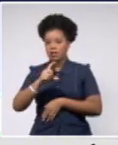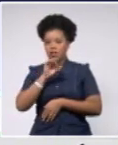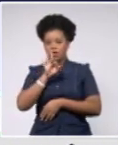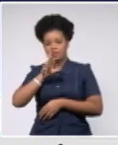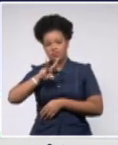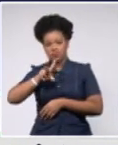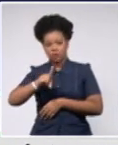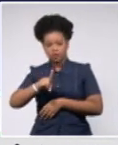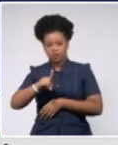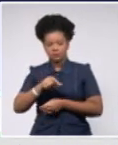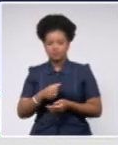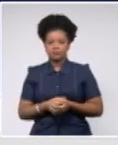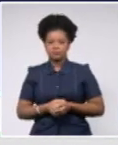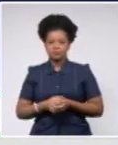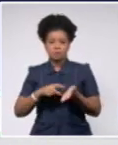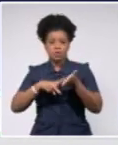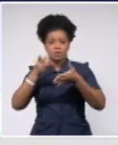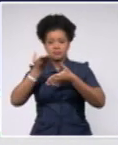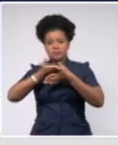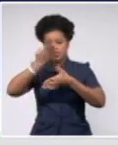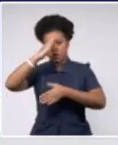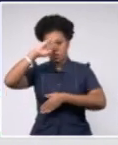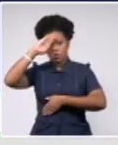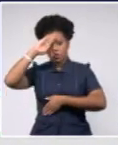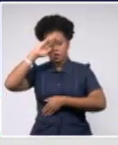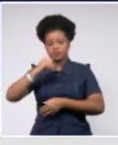338 in the Fructuoso Rodriguez Hospital,